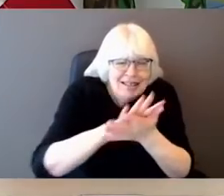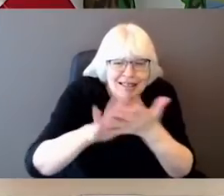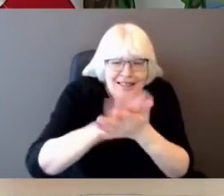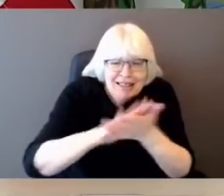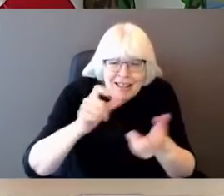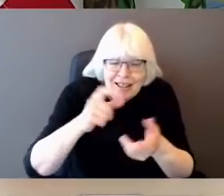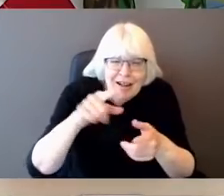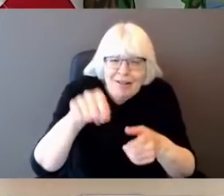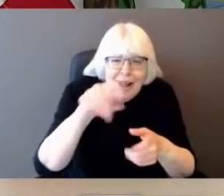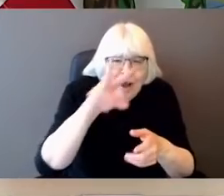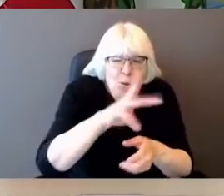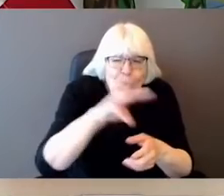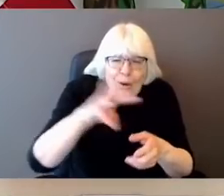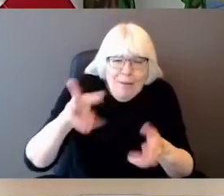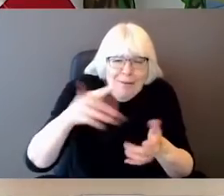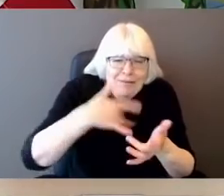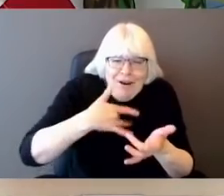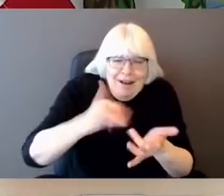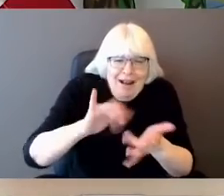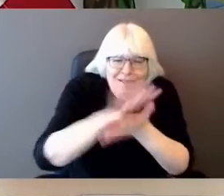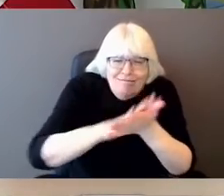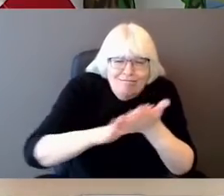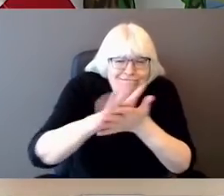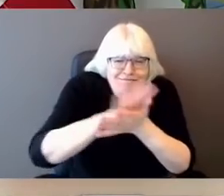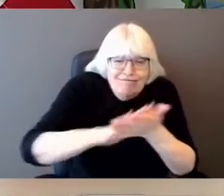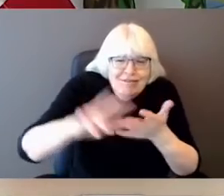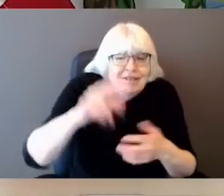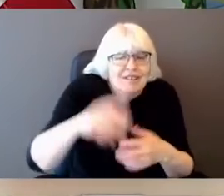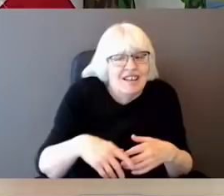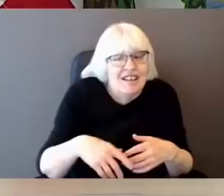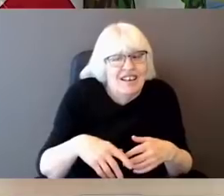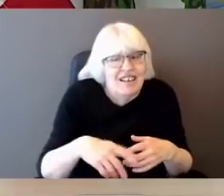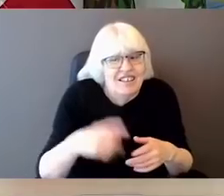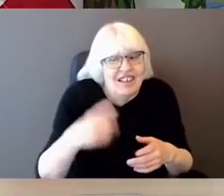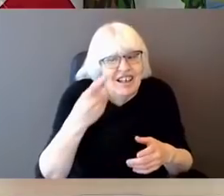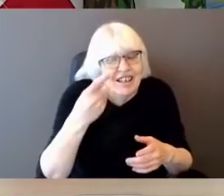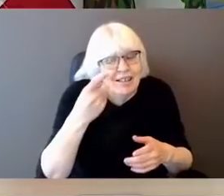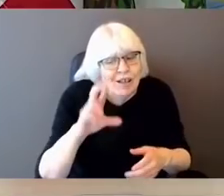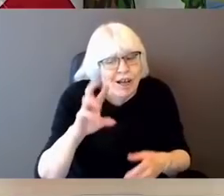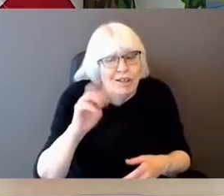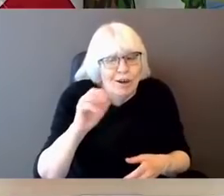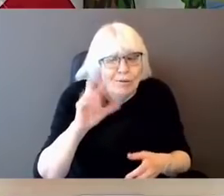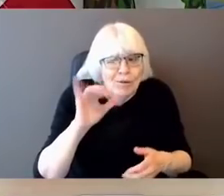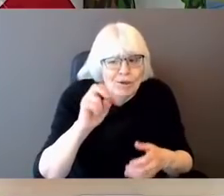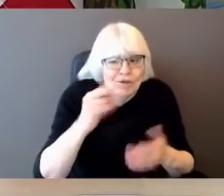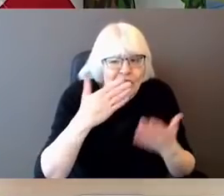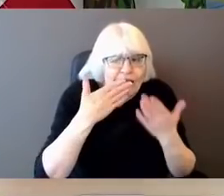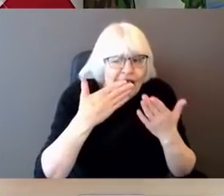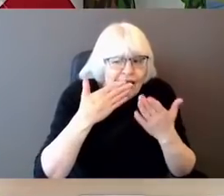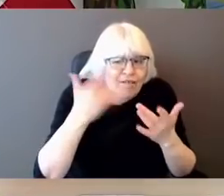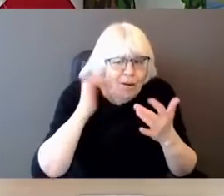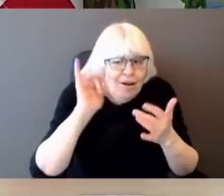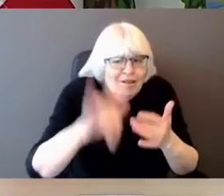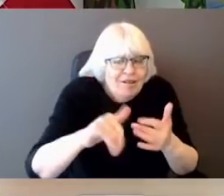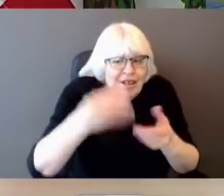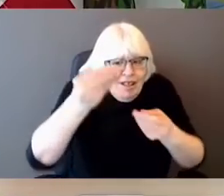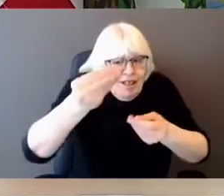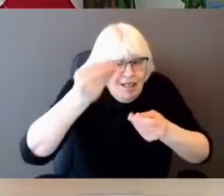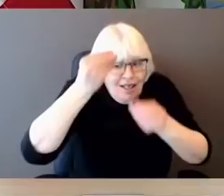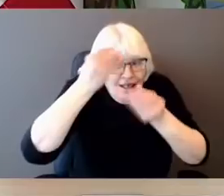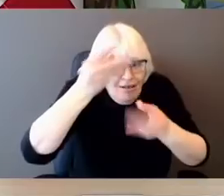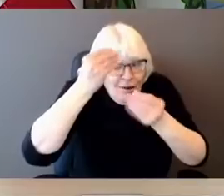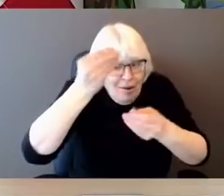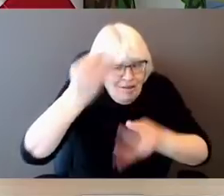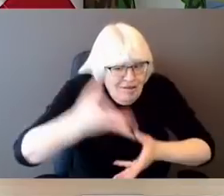we were trying to make it specific. And Dr. Cameron, I know if you're still there, you can we can remember together to make sure